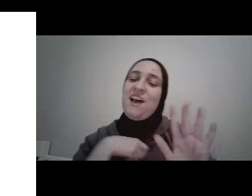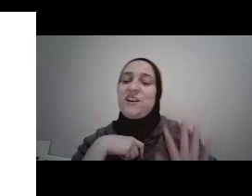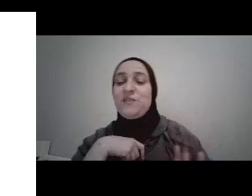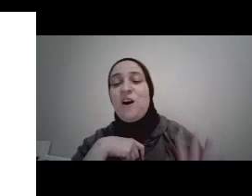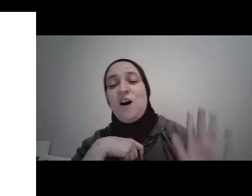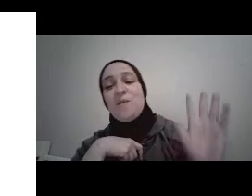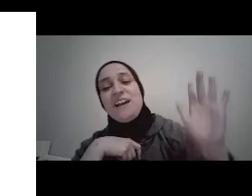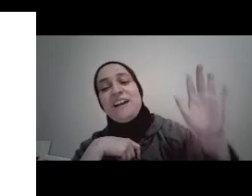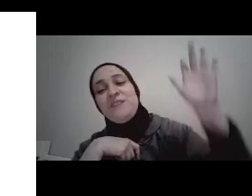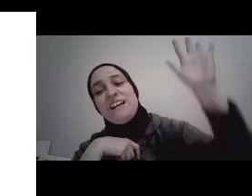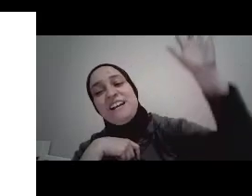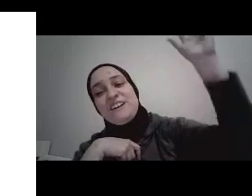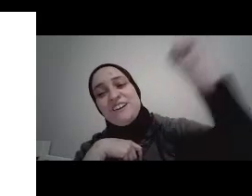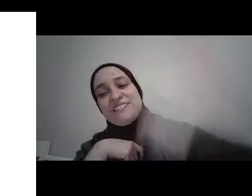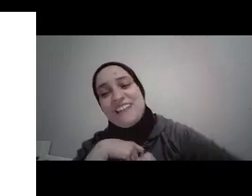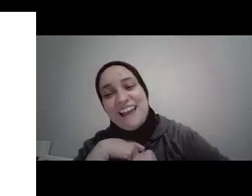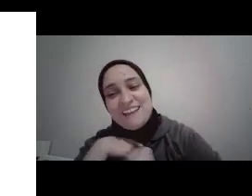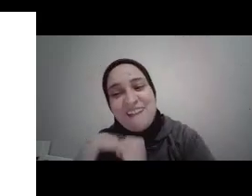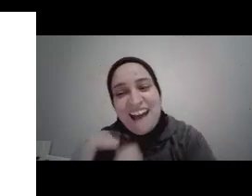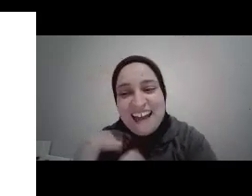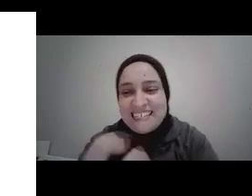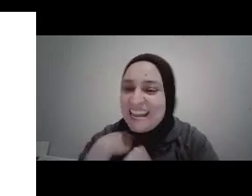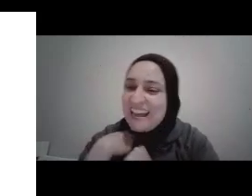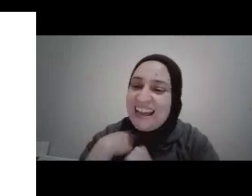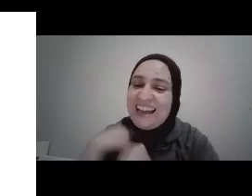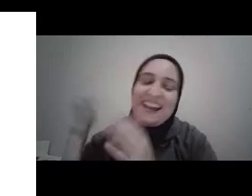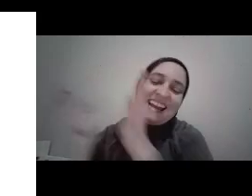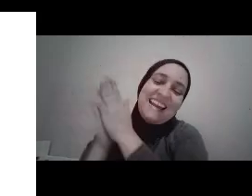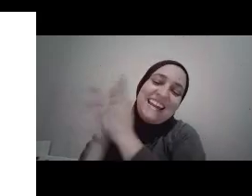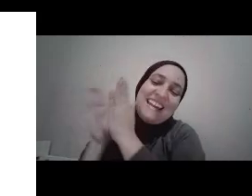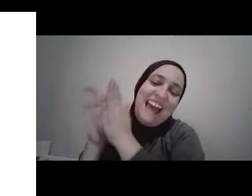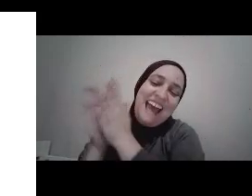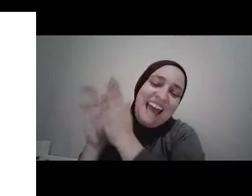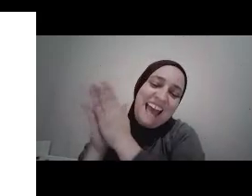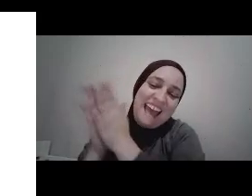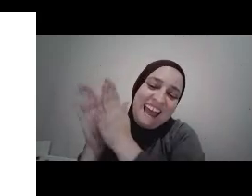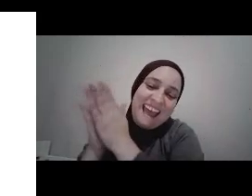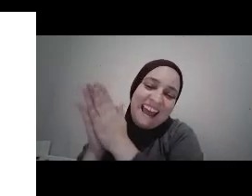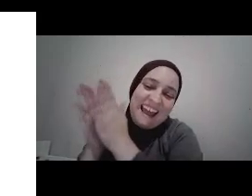play. Growing readers day by day.